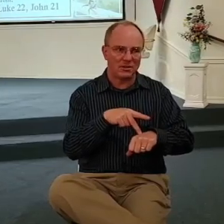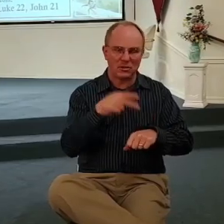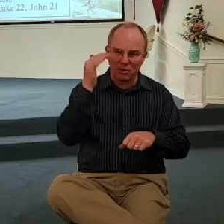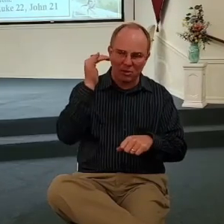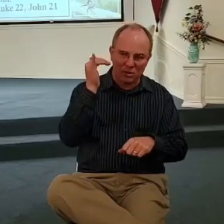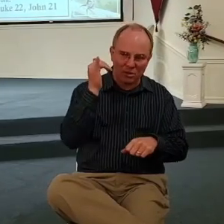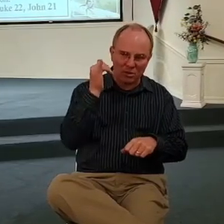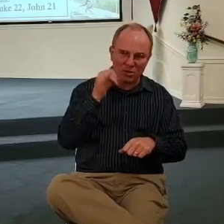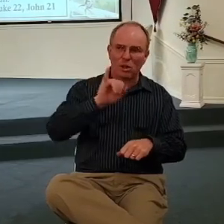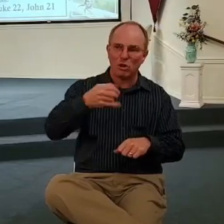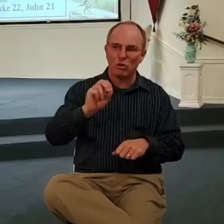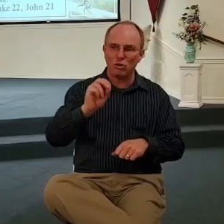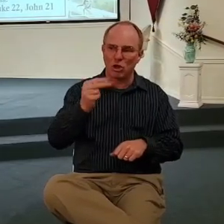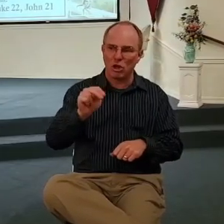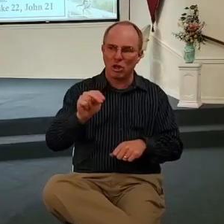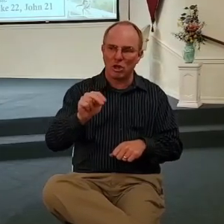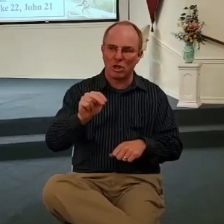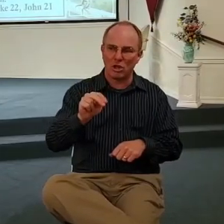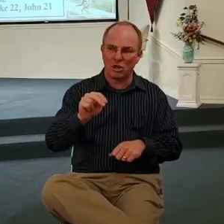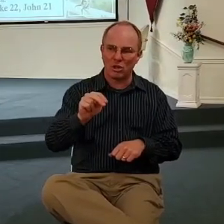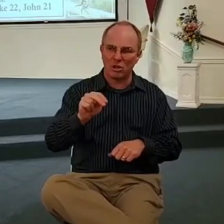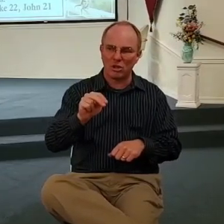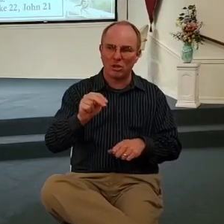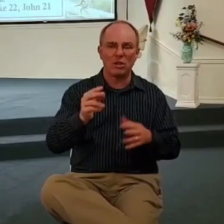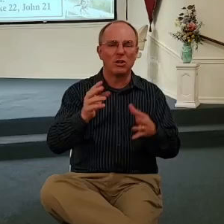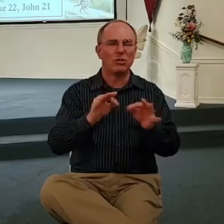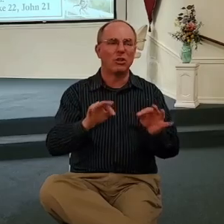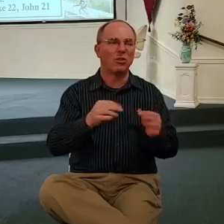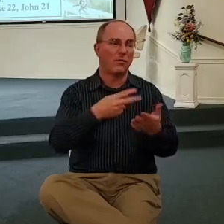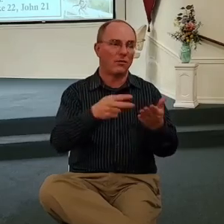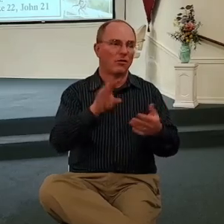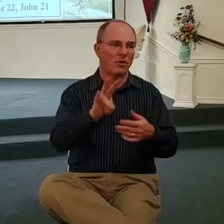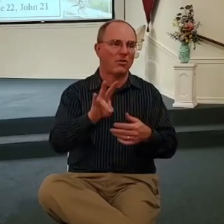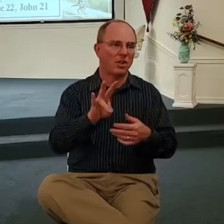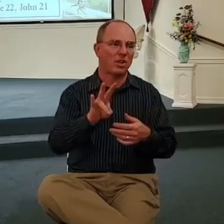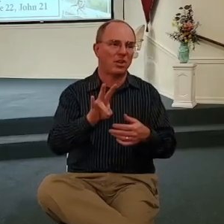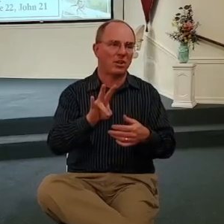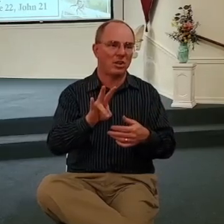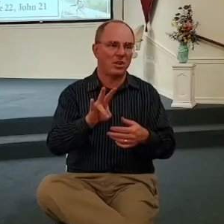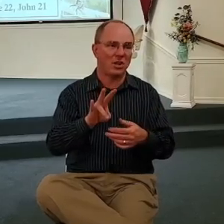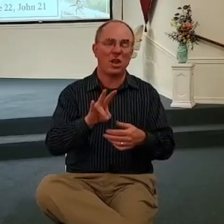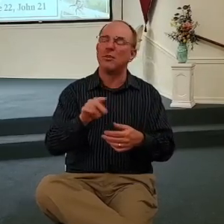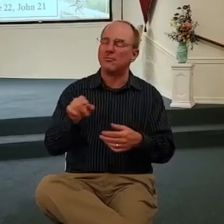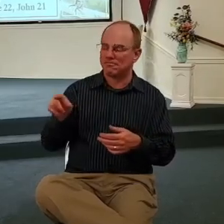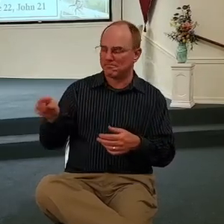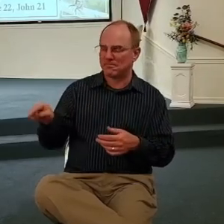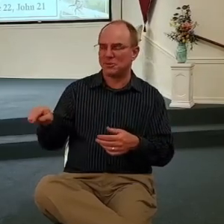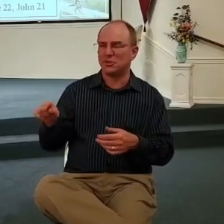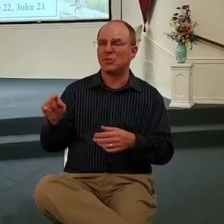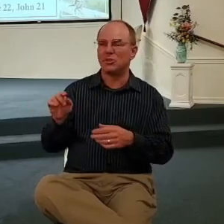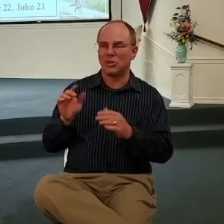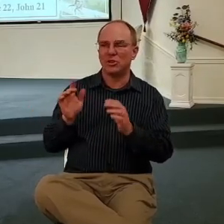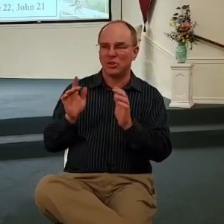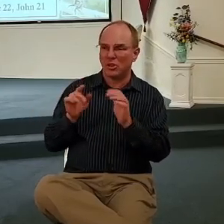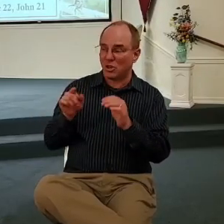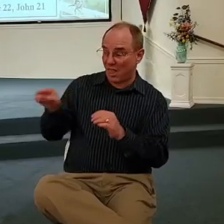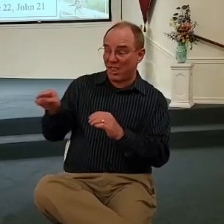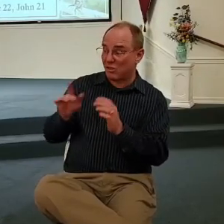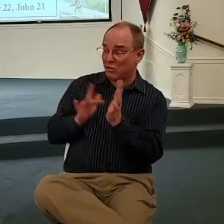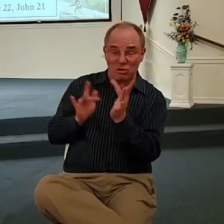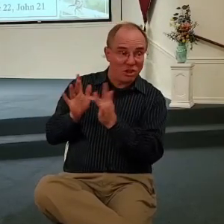because John identifies in verse 7 that it's that it's Jesus. And Peter's